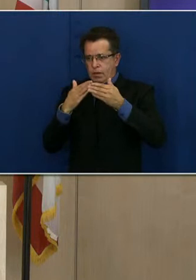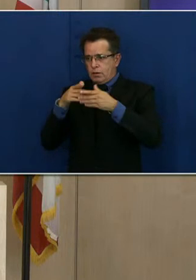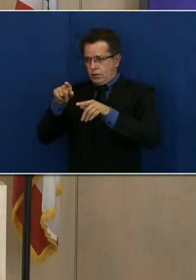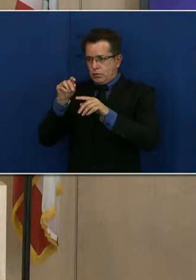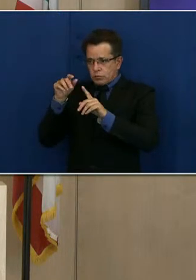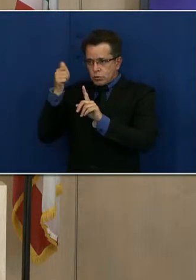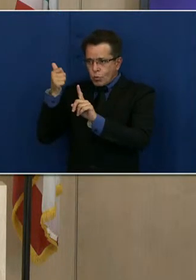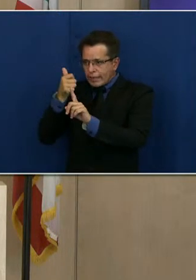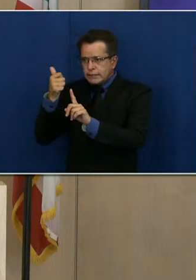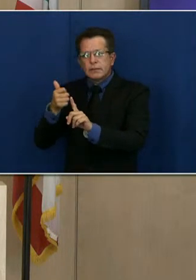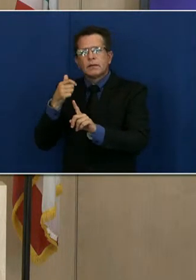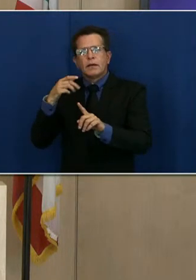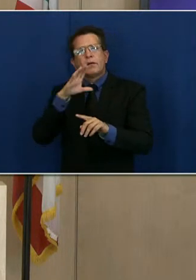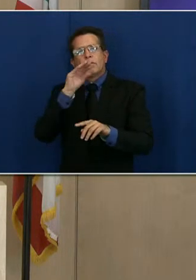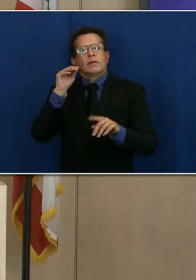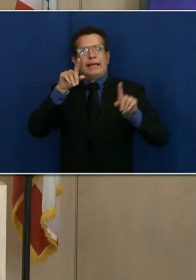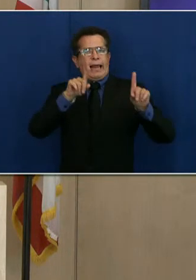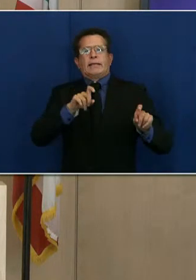tracing, it's about testing.